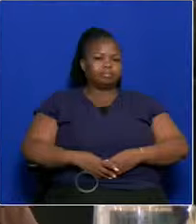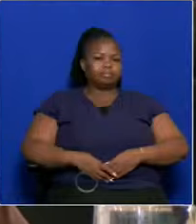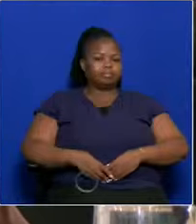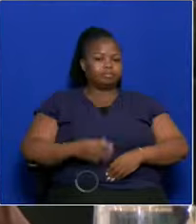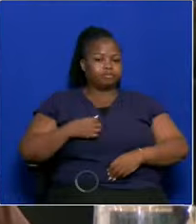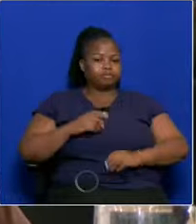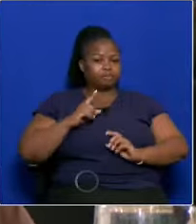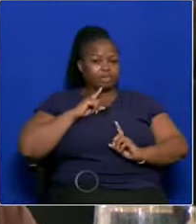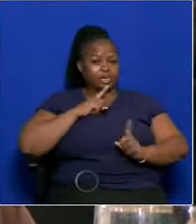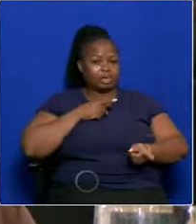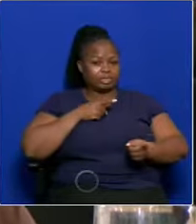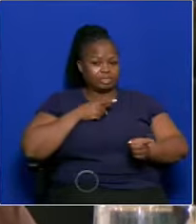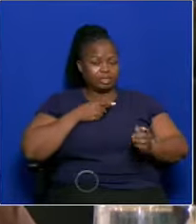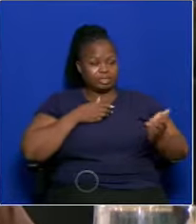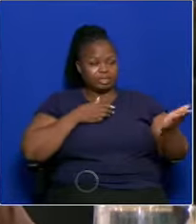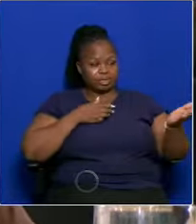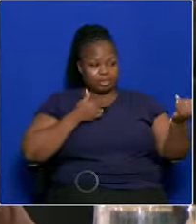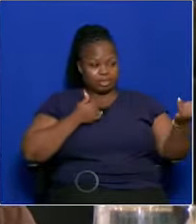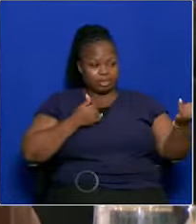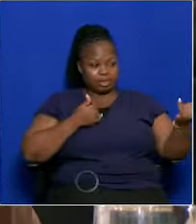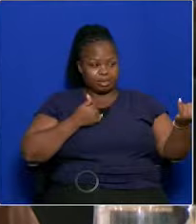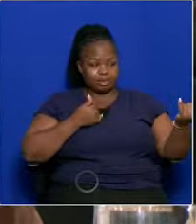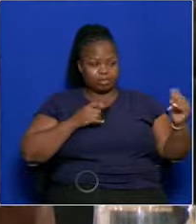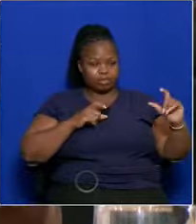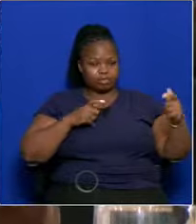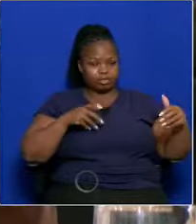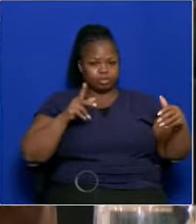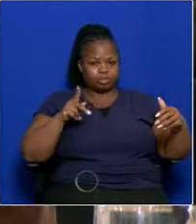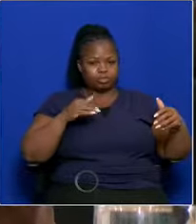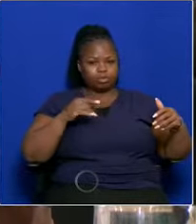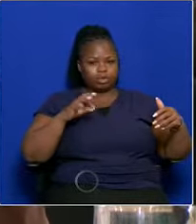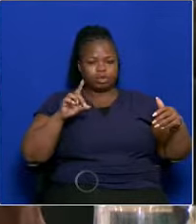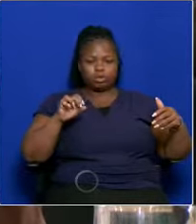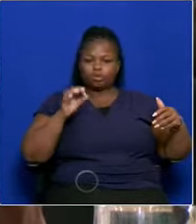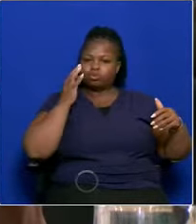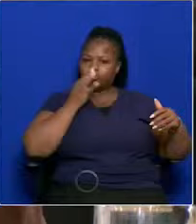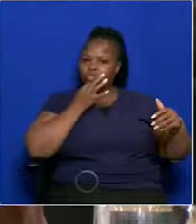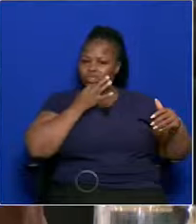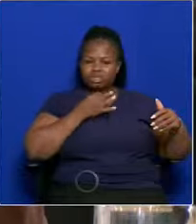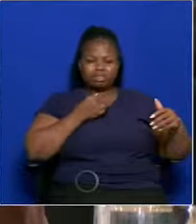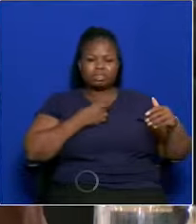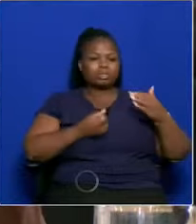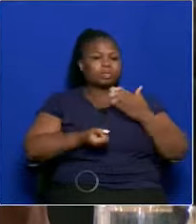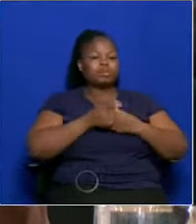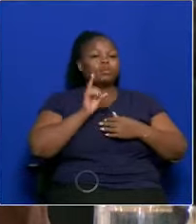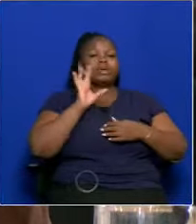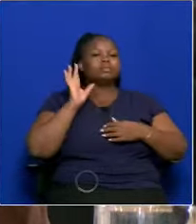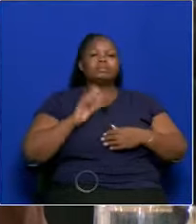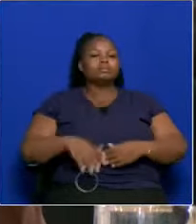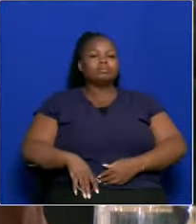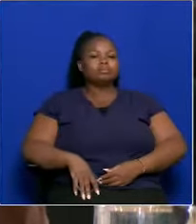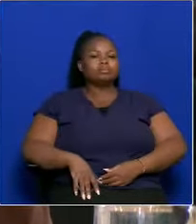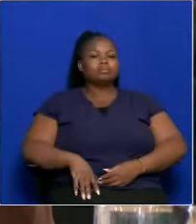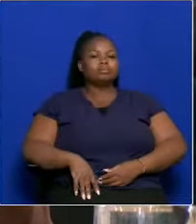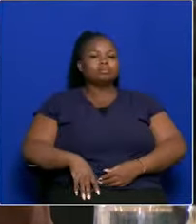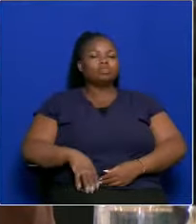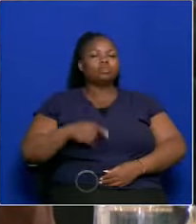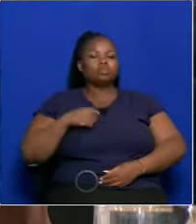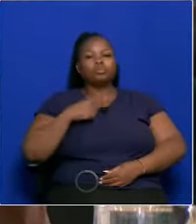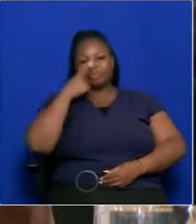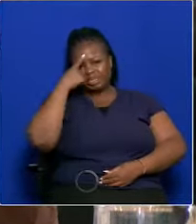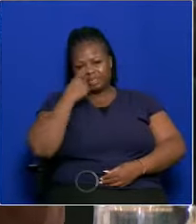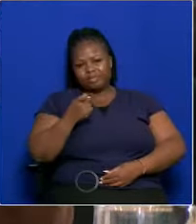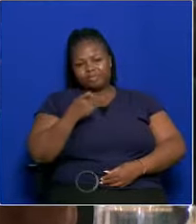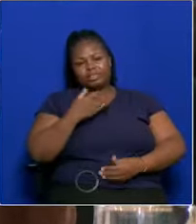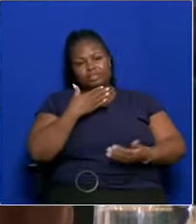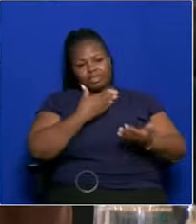to Commissioner Kumalo. So it wasn't one incident. Do you believe that he could give you information about others?